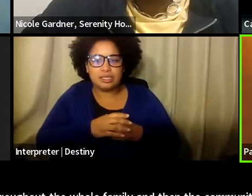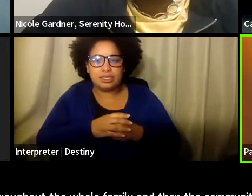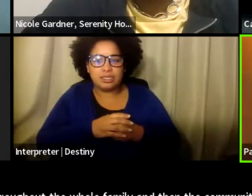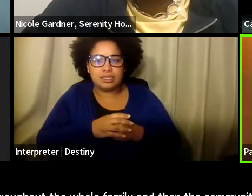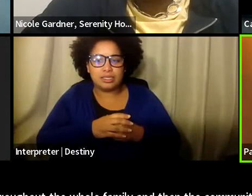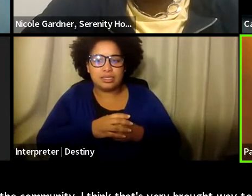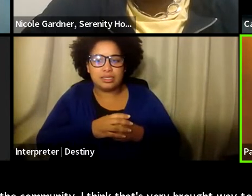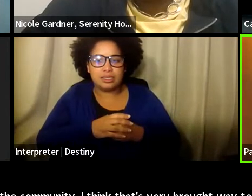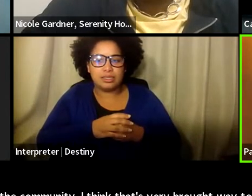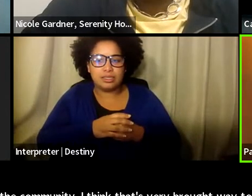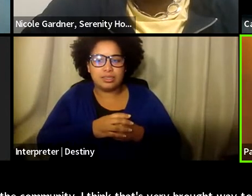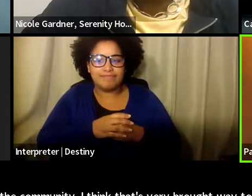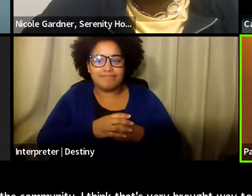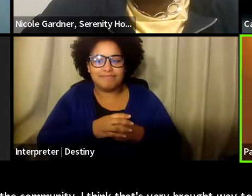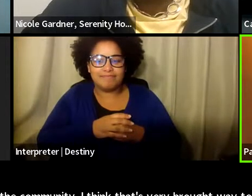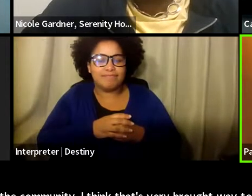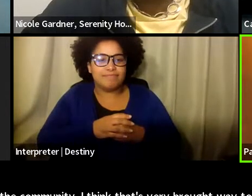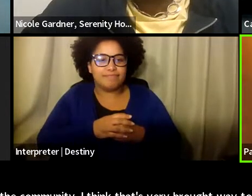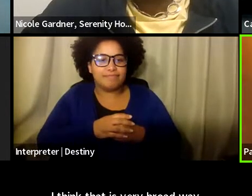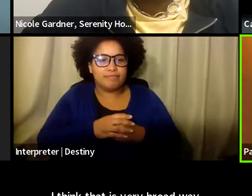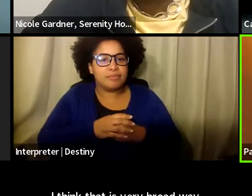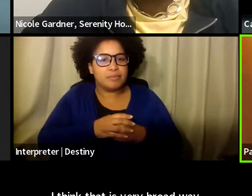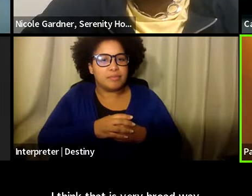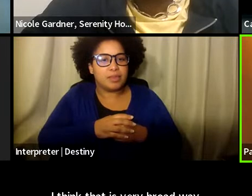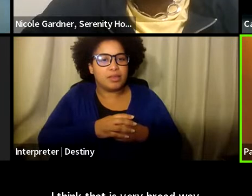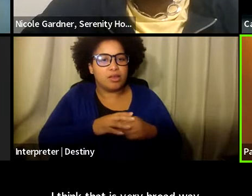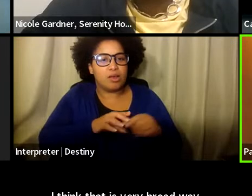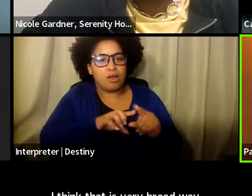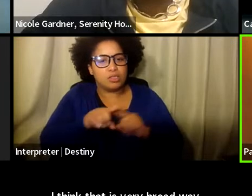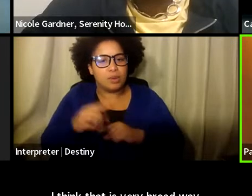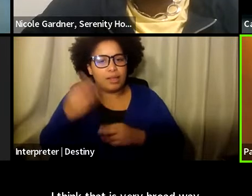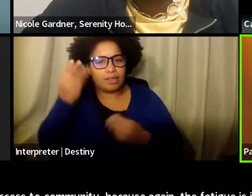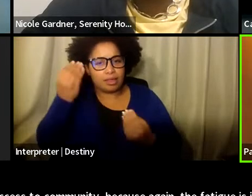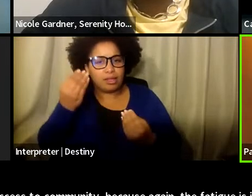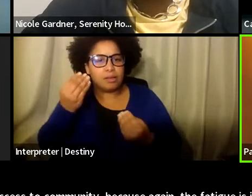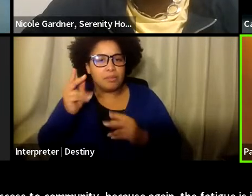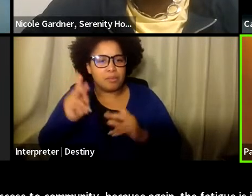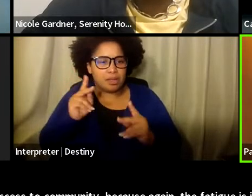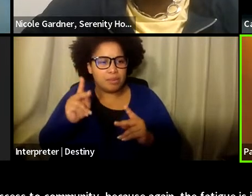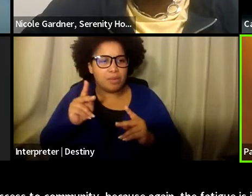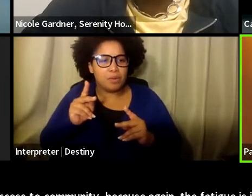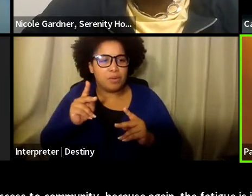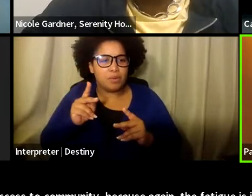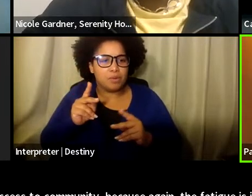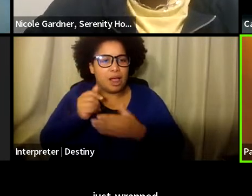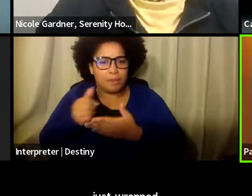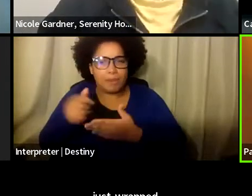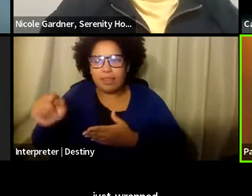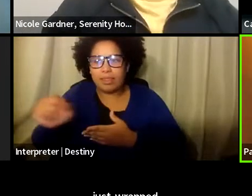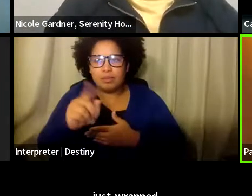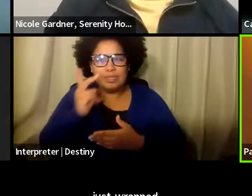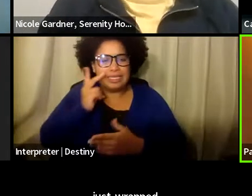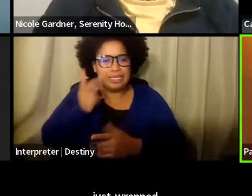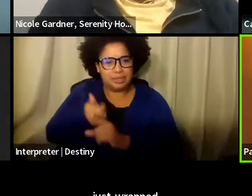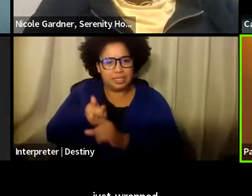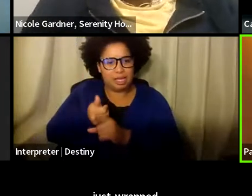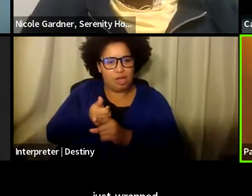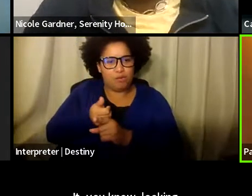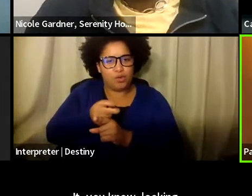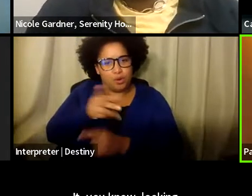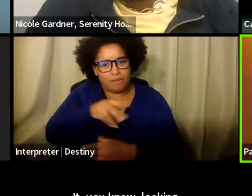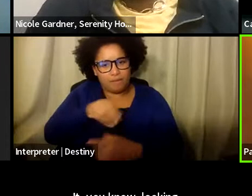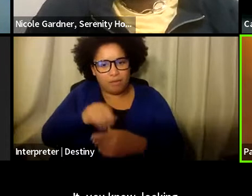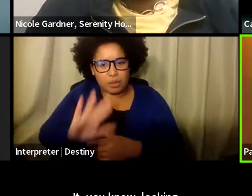But also, I think, helping people to see themselves as actors in their own